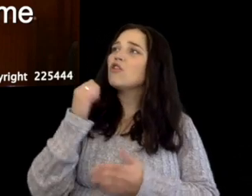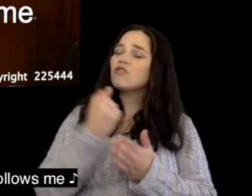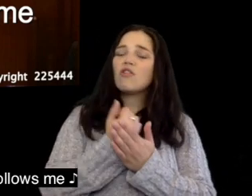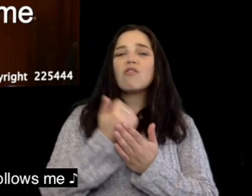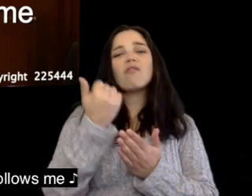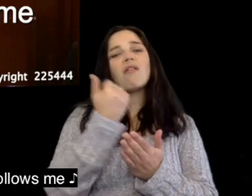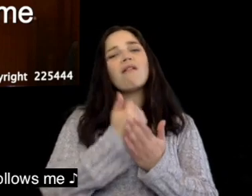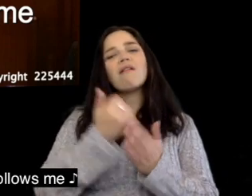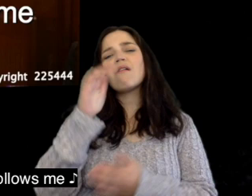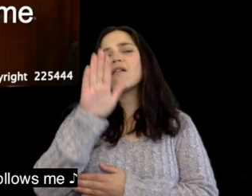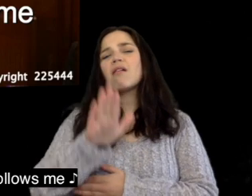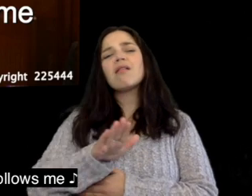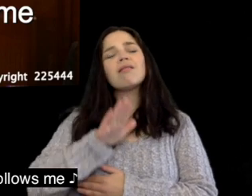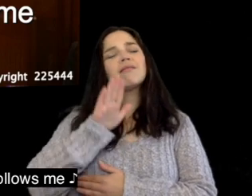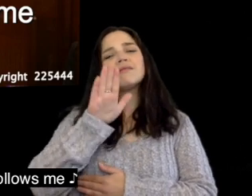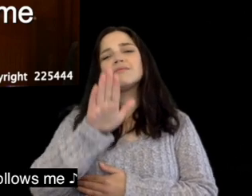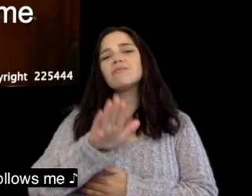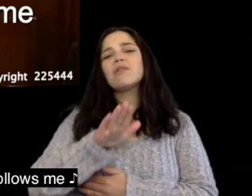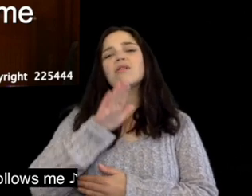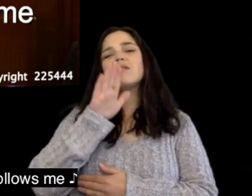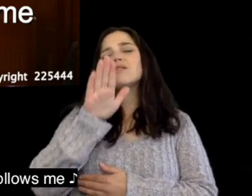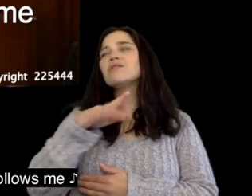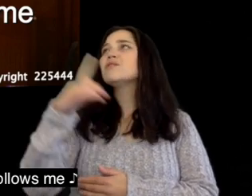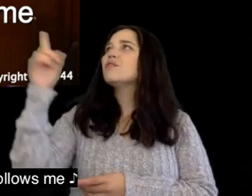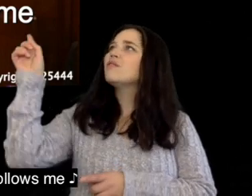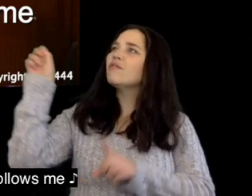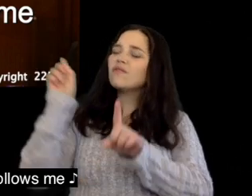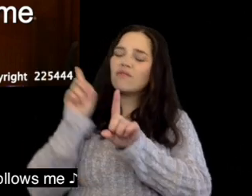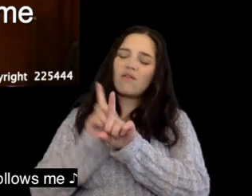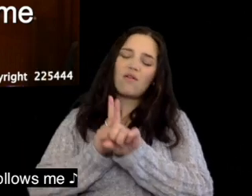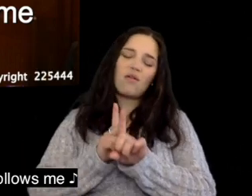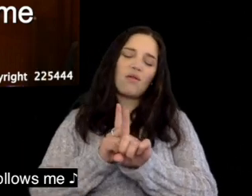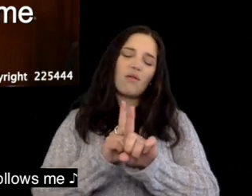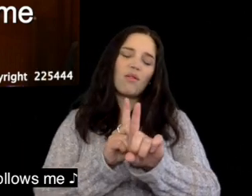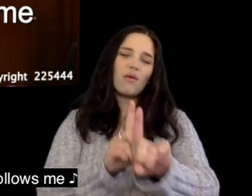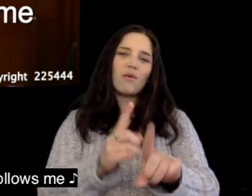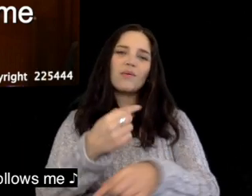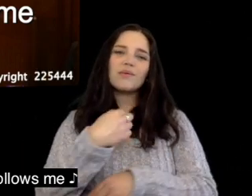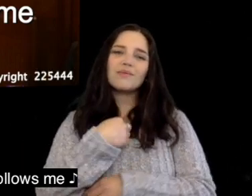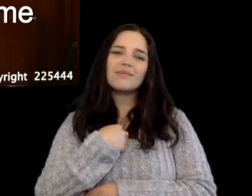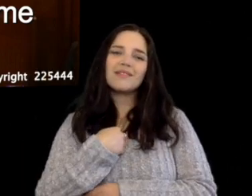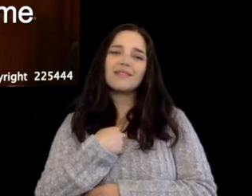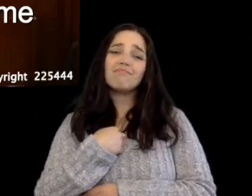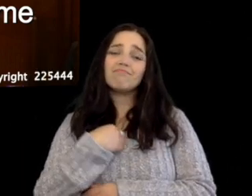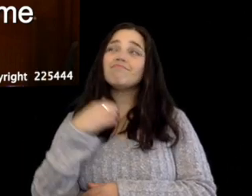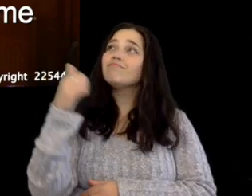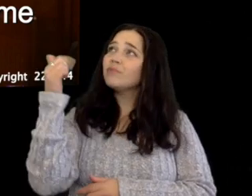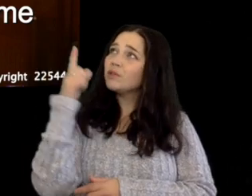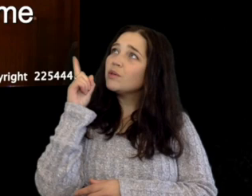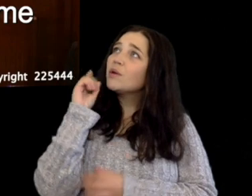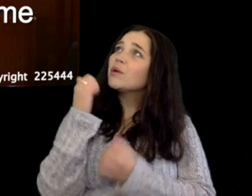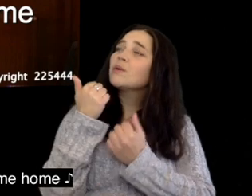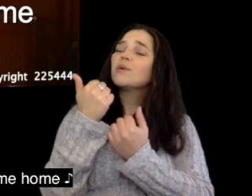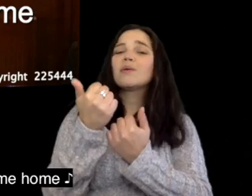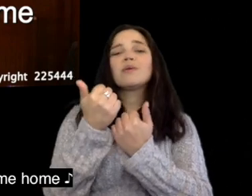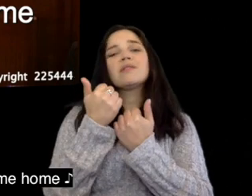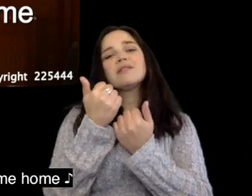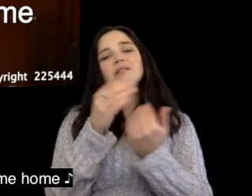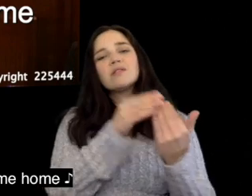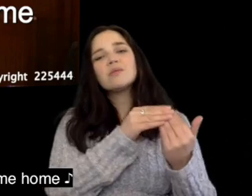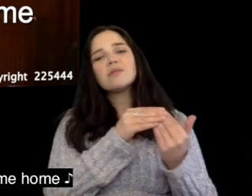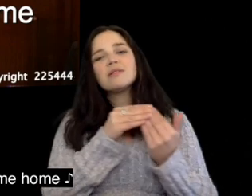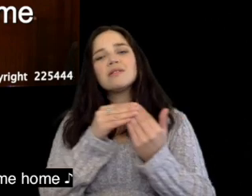alone, for your endless mercy follows me.